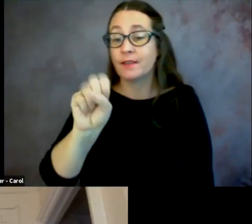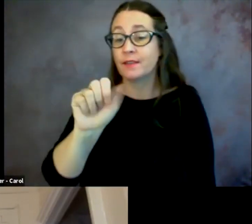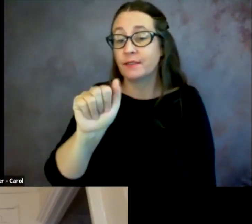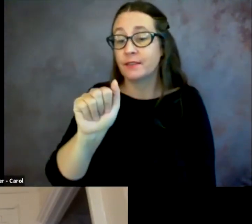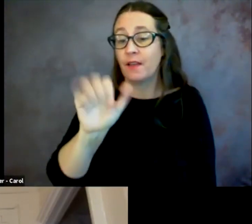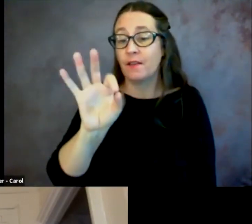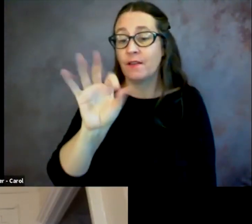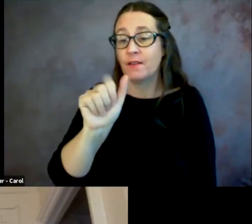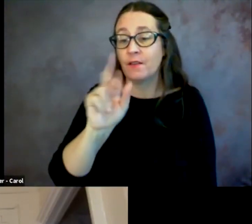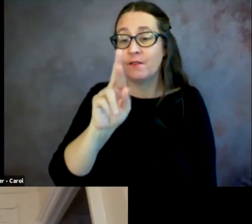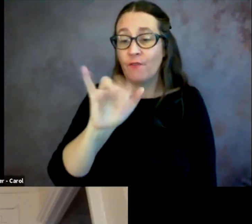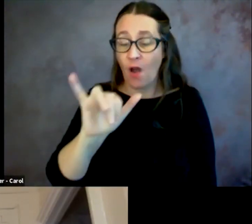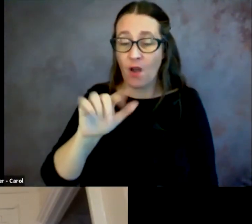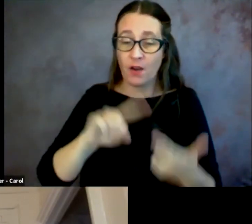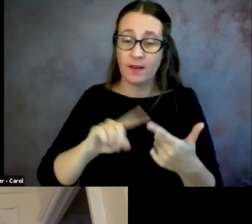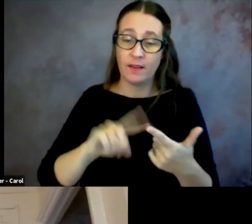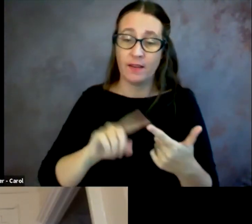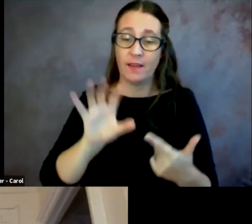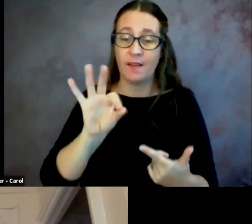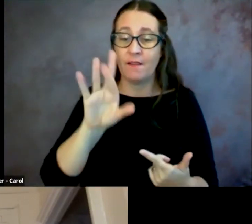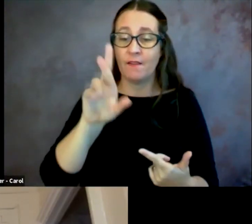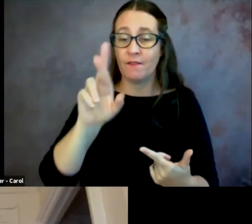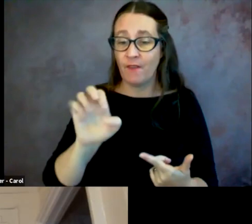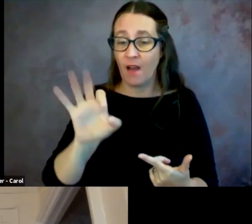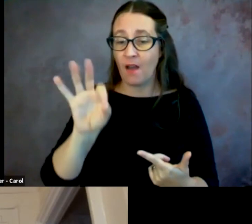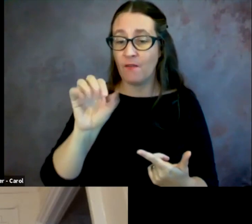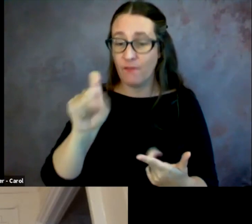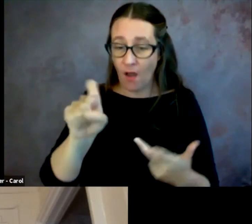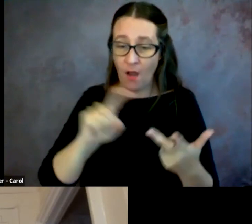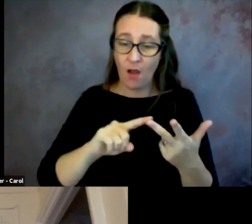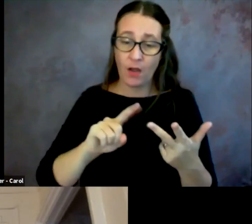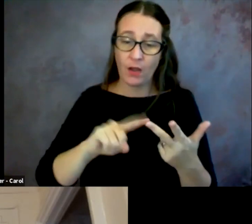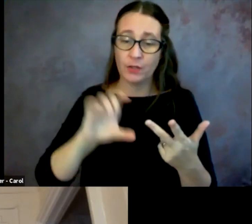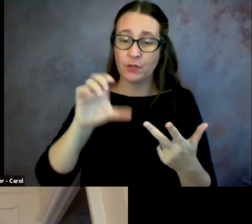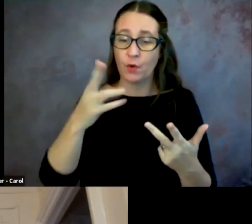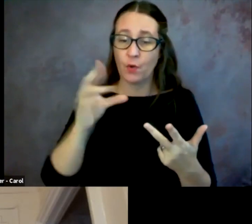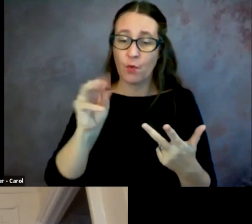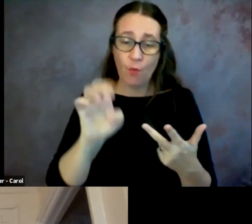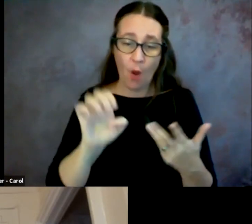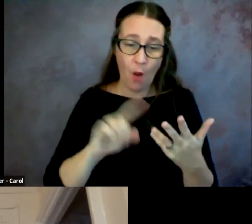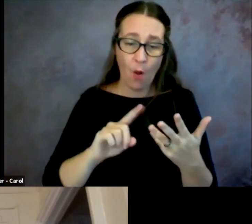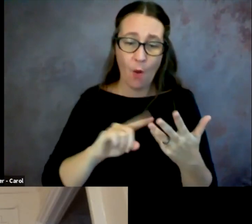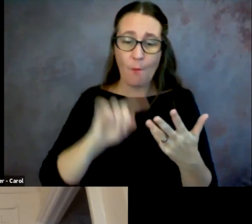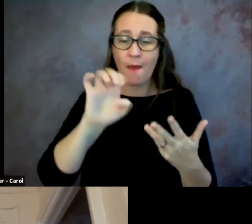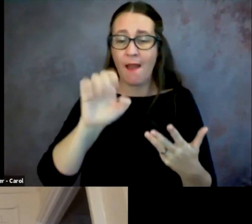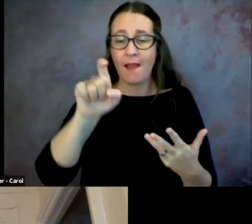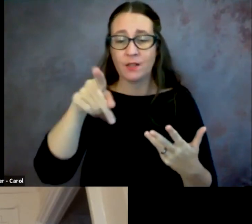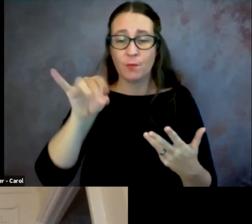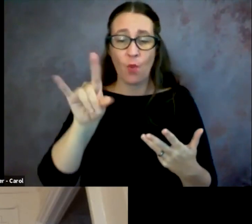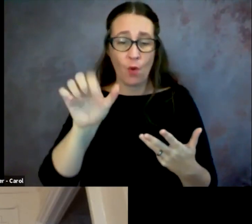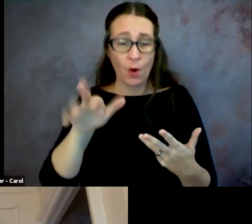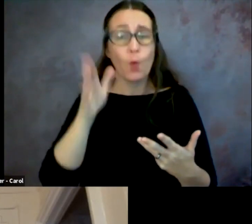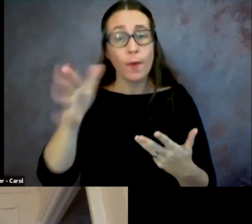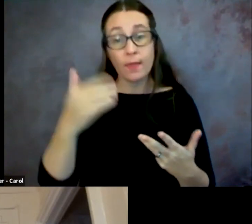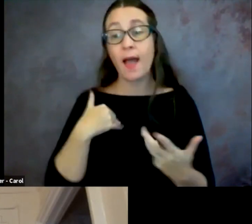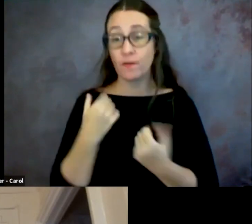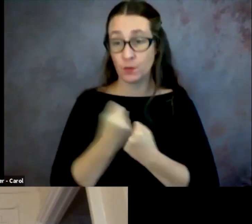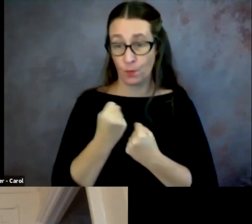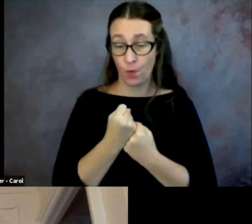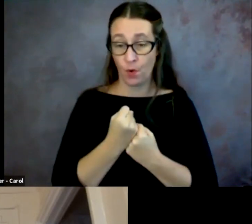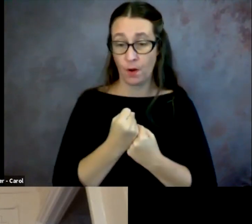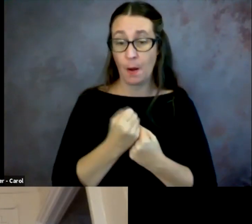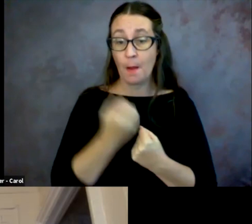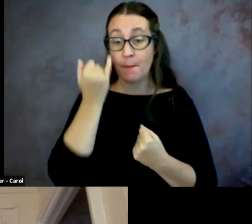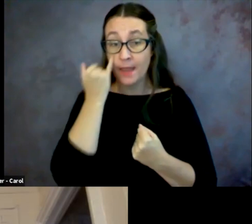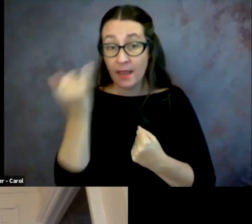or Chrome, or even Internet Explorer for Windows, then you're guaranteed to have Kapwing support. If you ever are using a browser, though, that